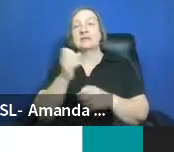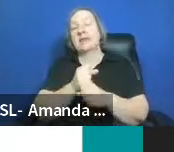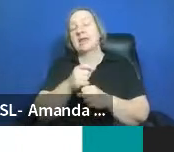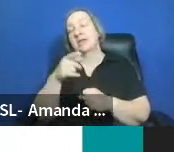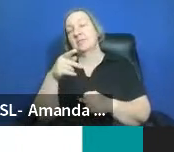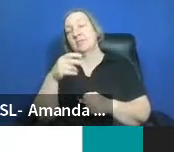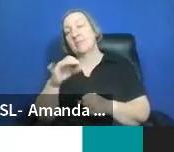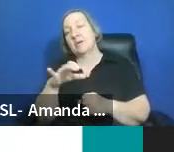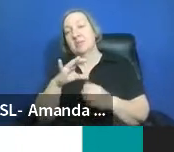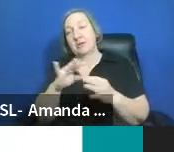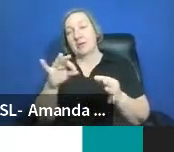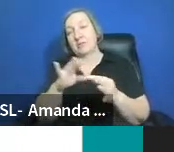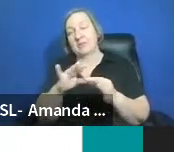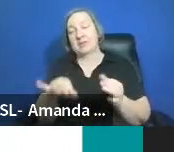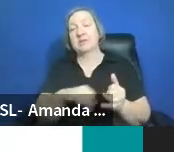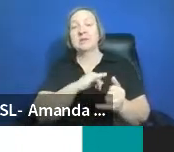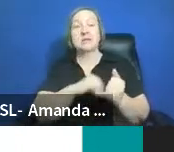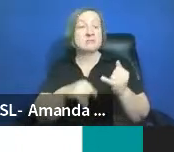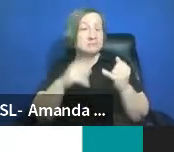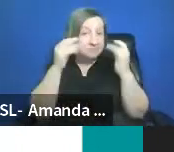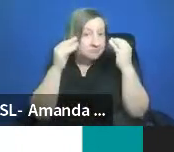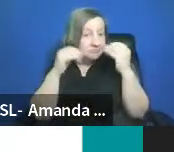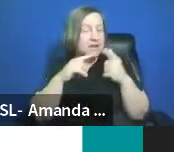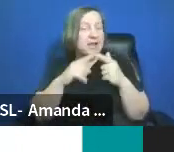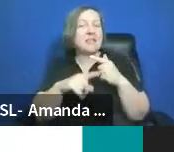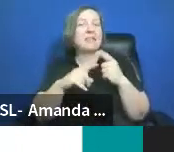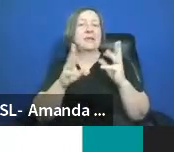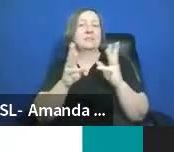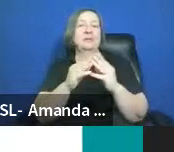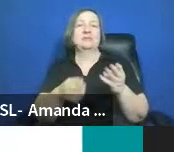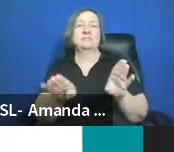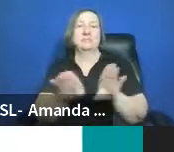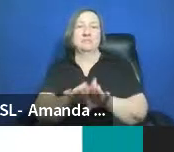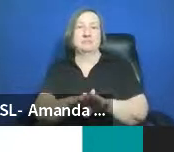comment, final thoughts, and then we'll have meeting adjournment.